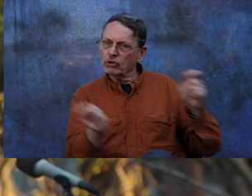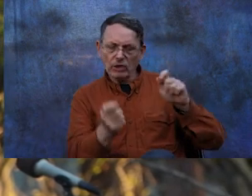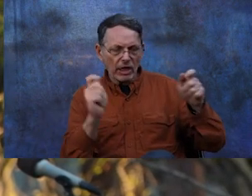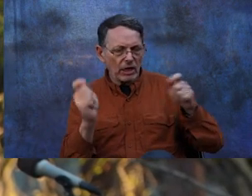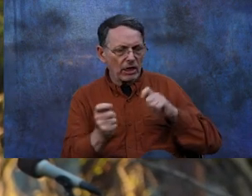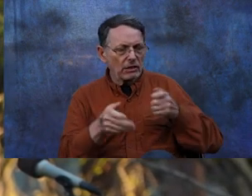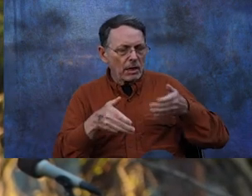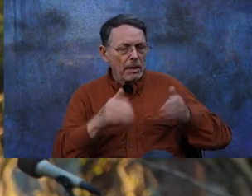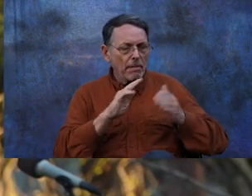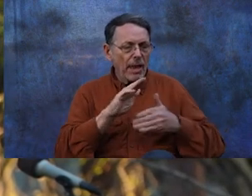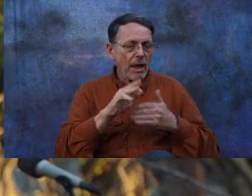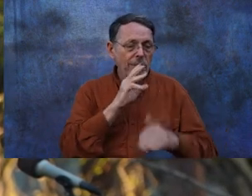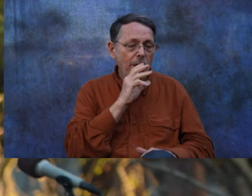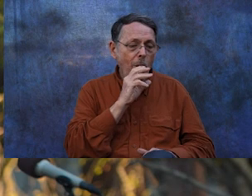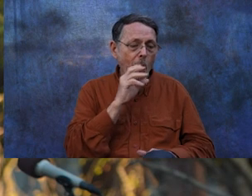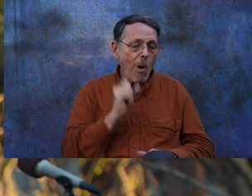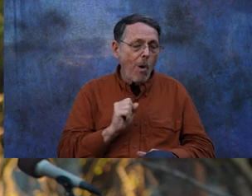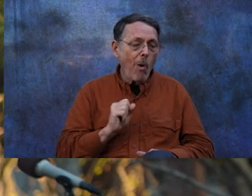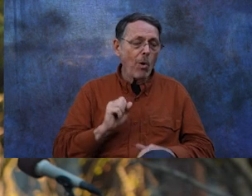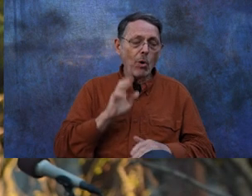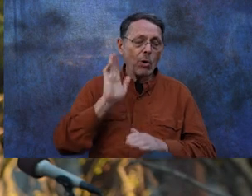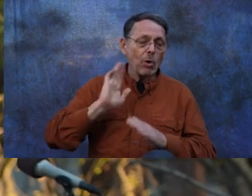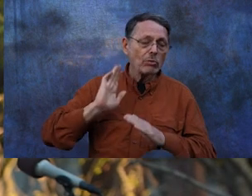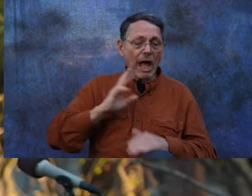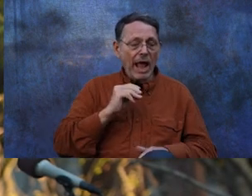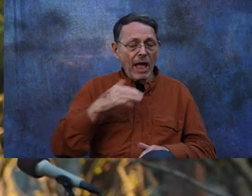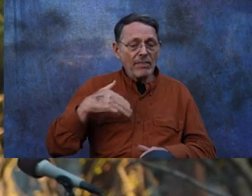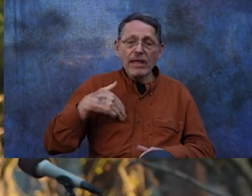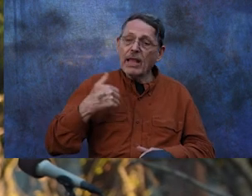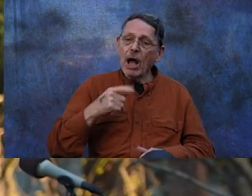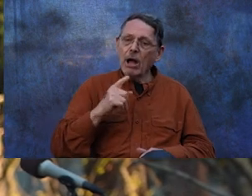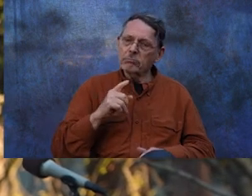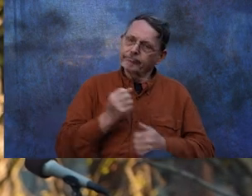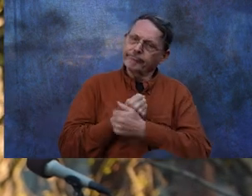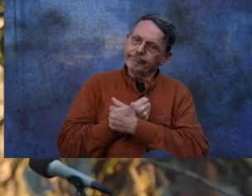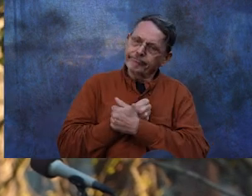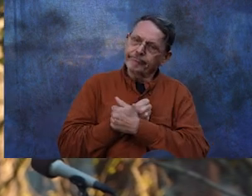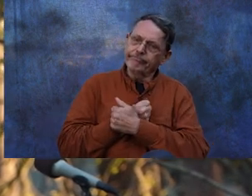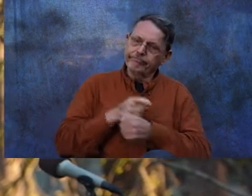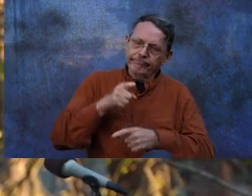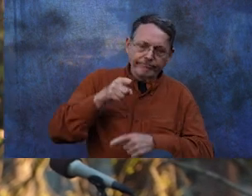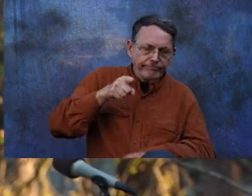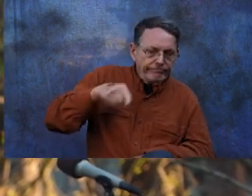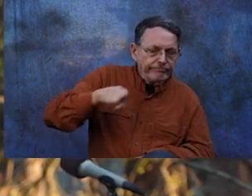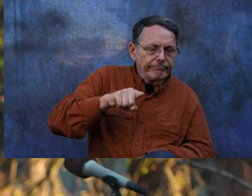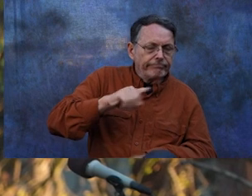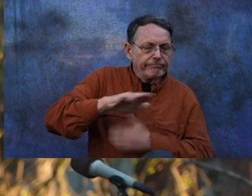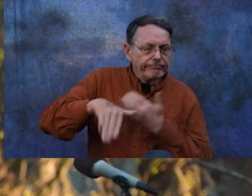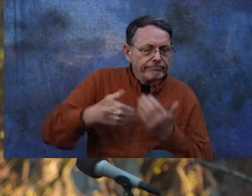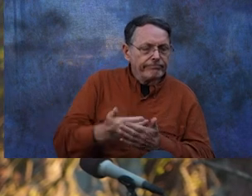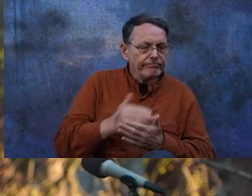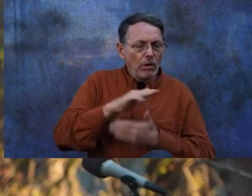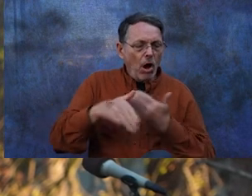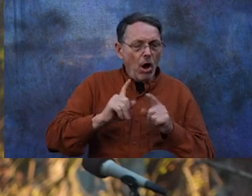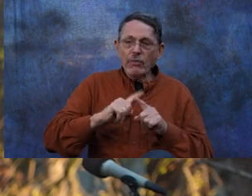the old ones and the young be loved. May all the forms